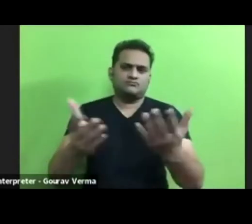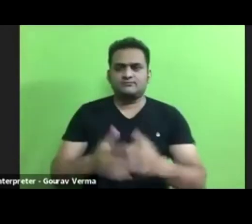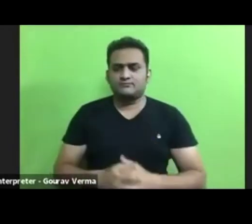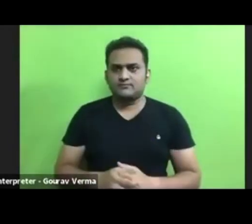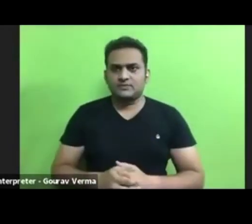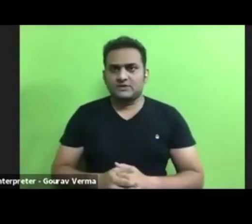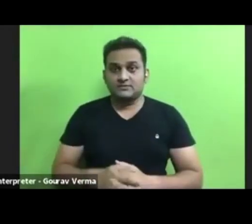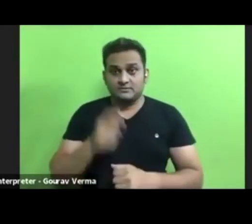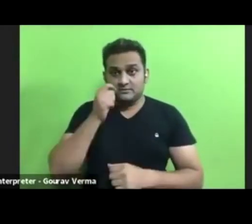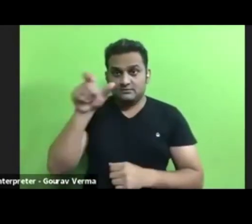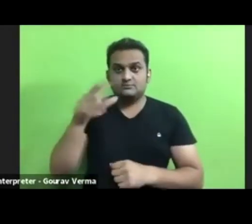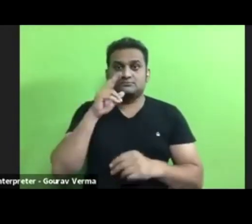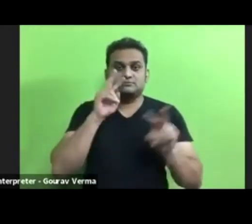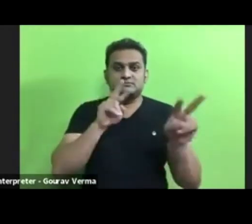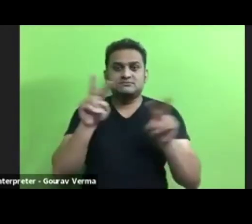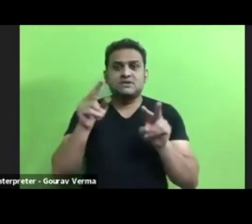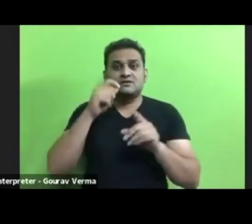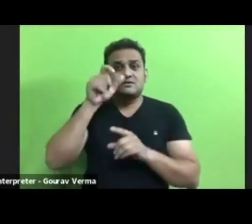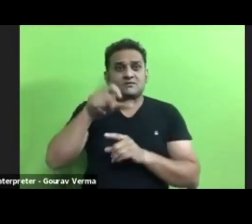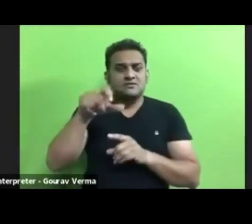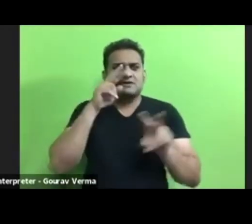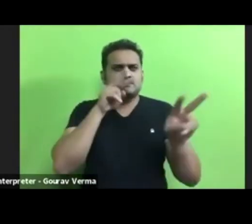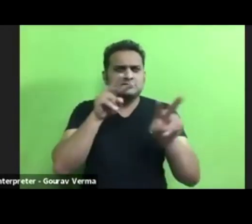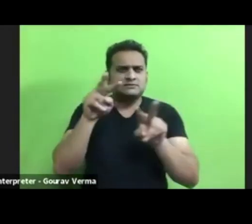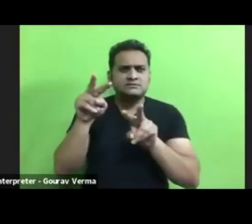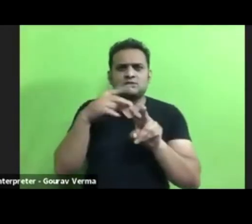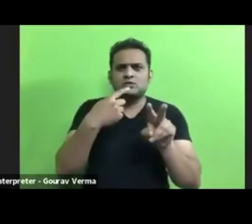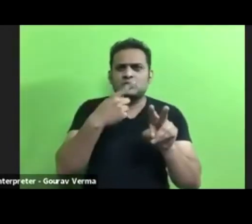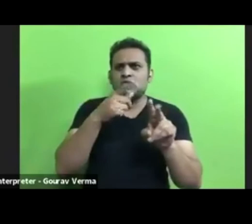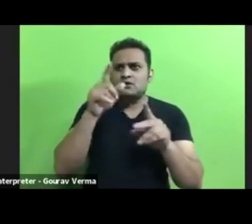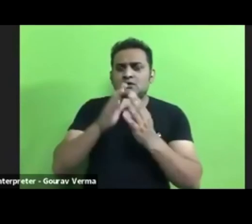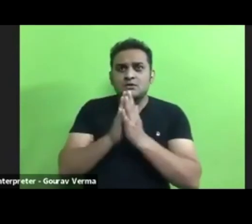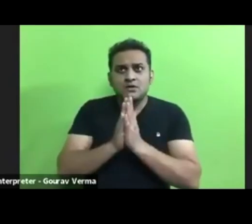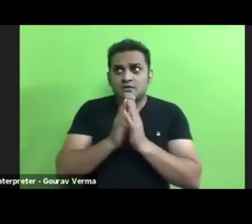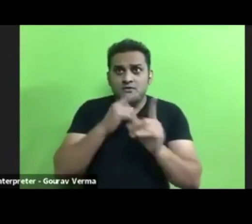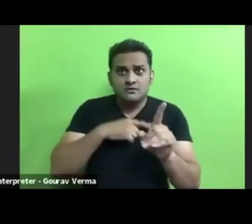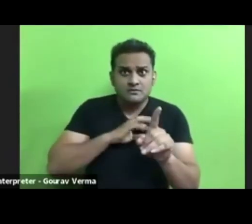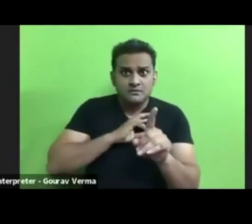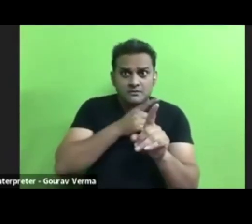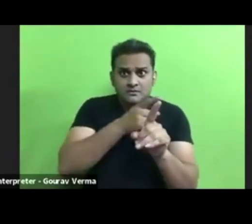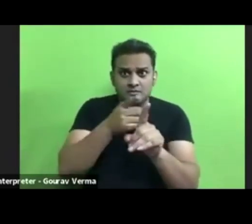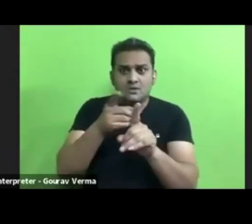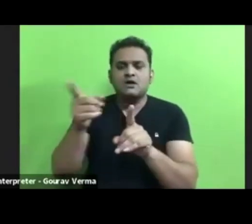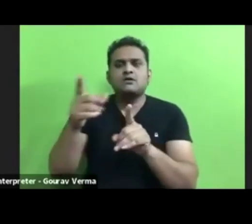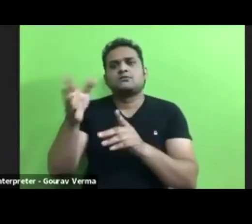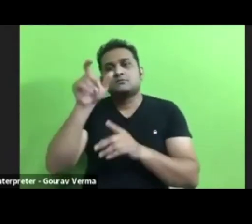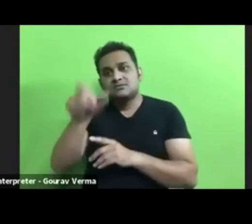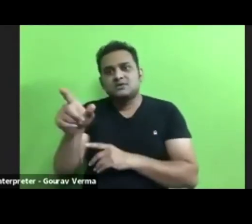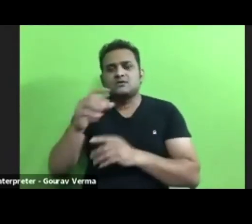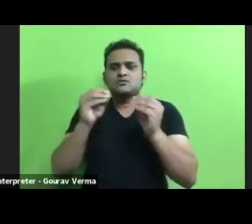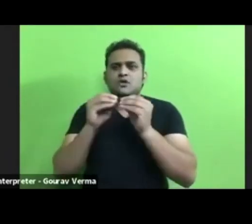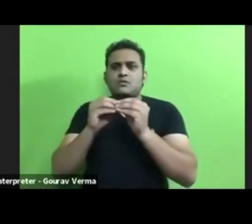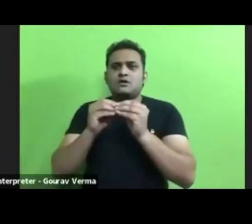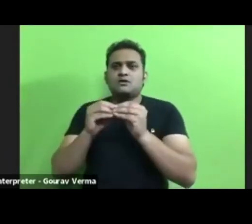He wants to look for people who believe in his cause. And so he travels to Mumbai from Pune.